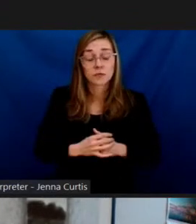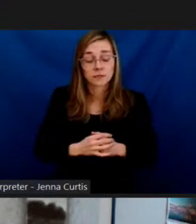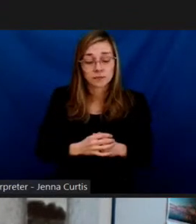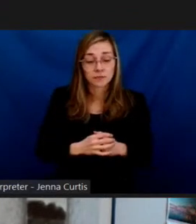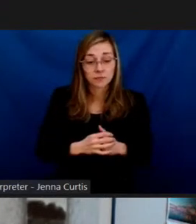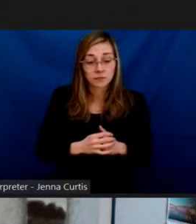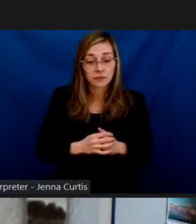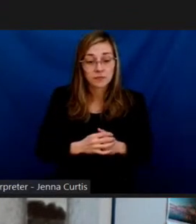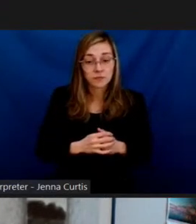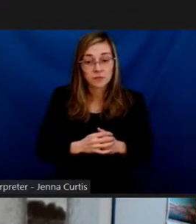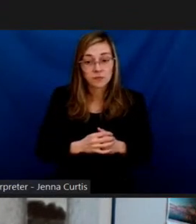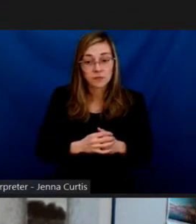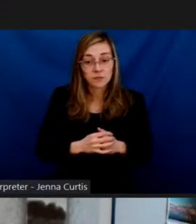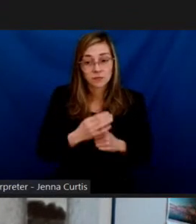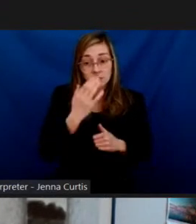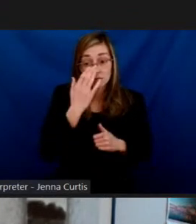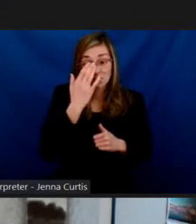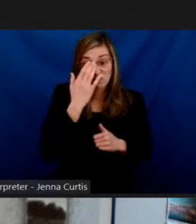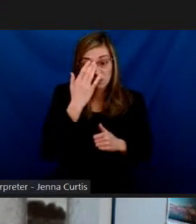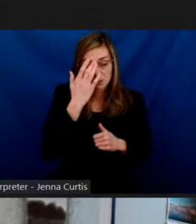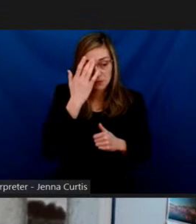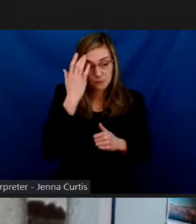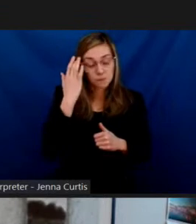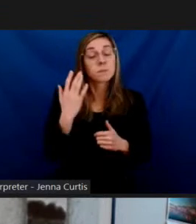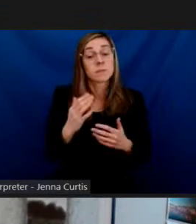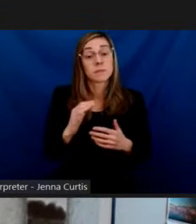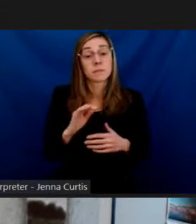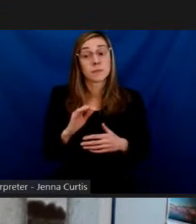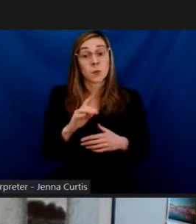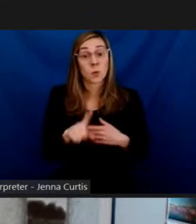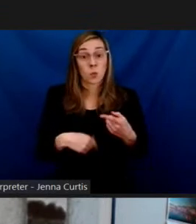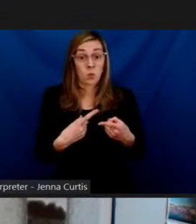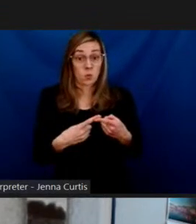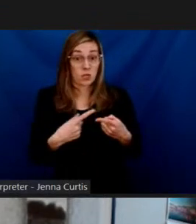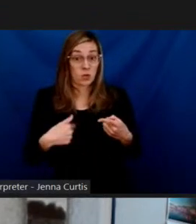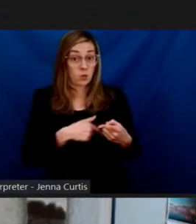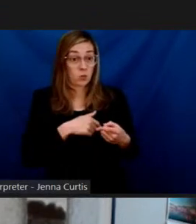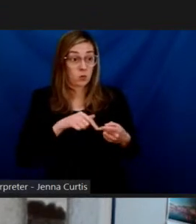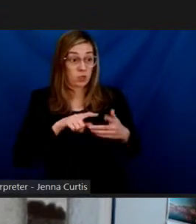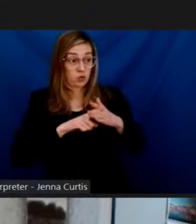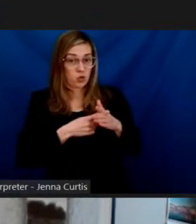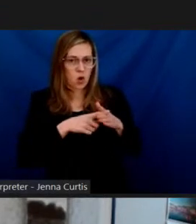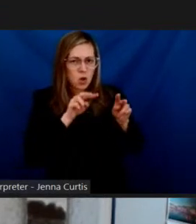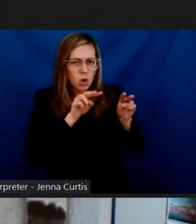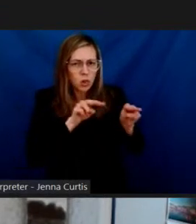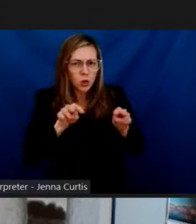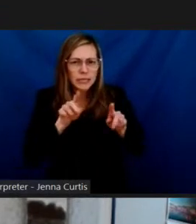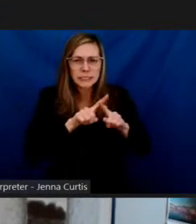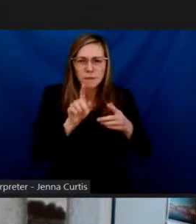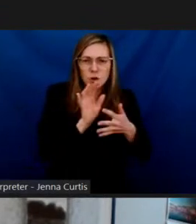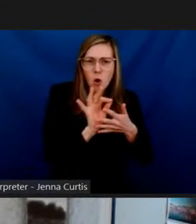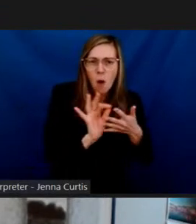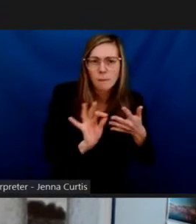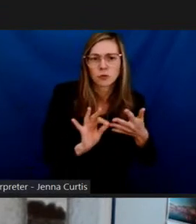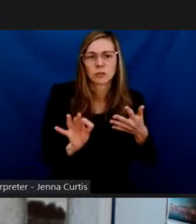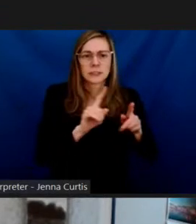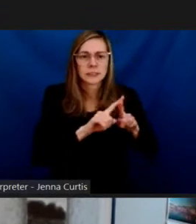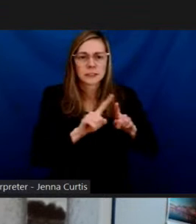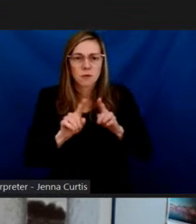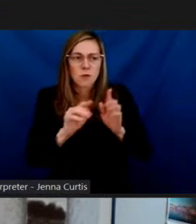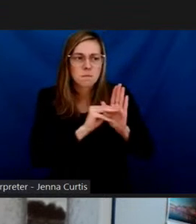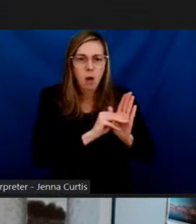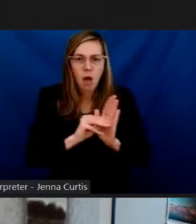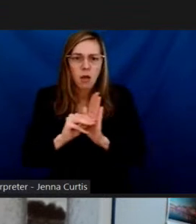first concerns that I wanted addressed when we started looking at different solutions, different models